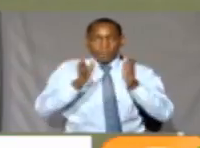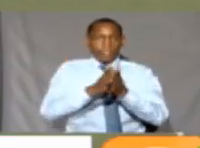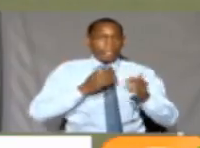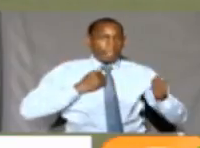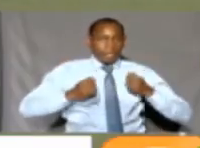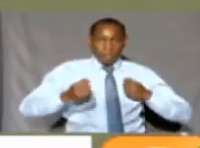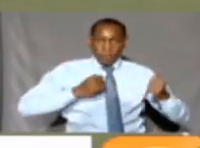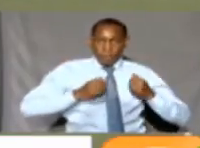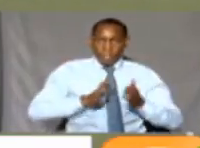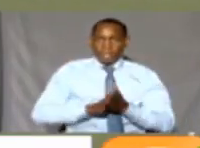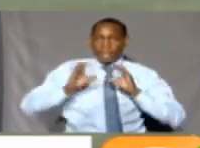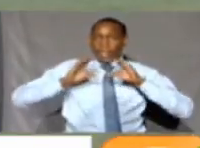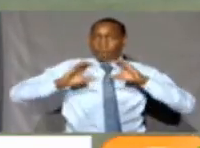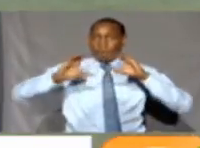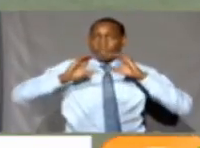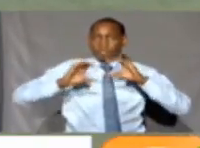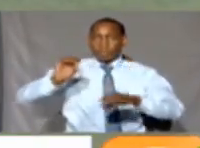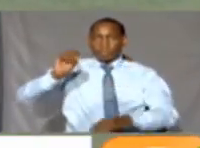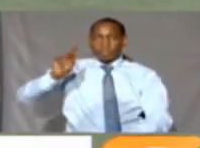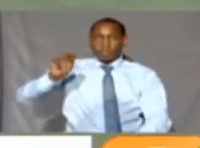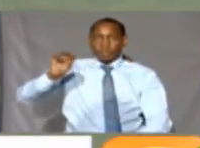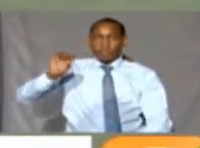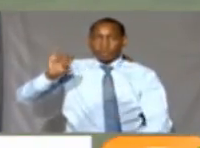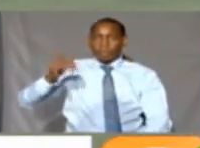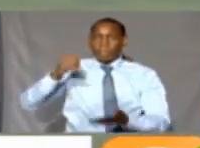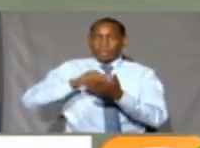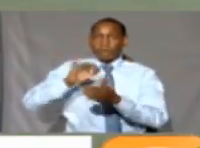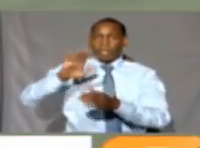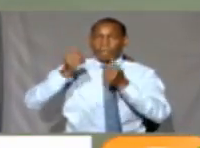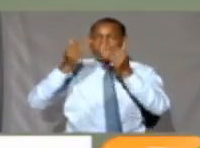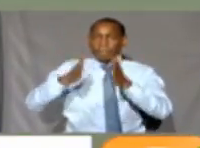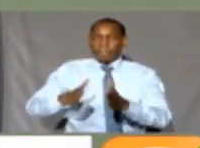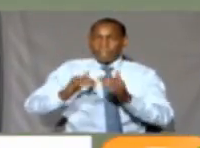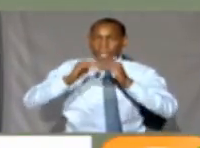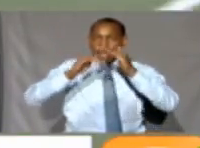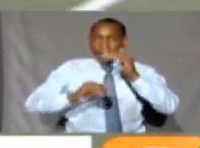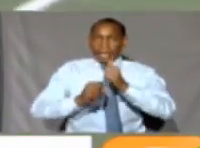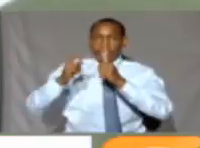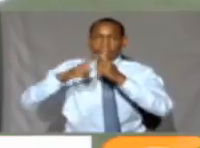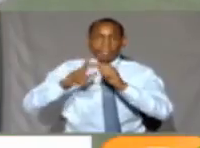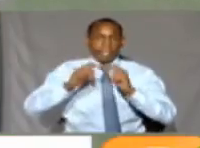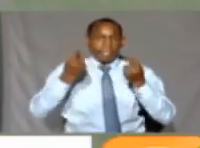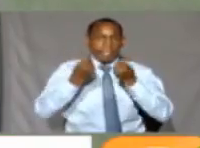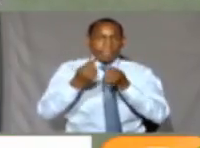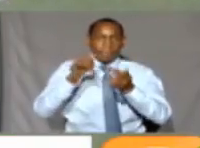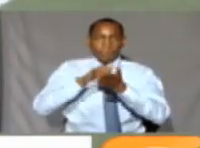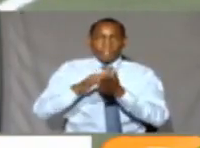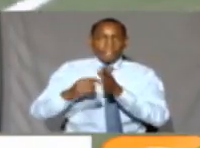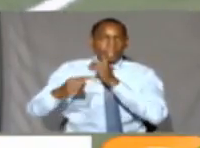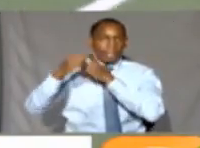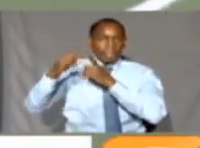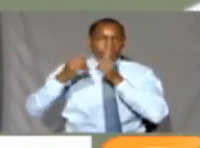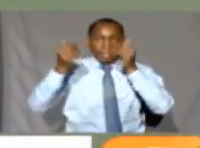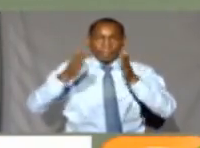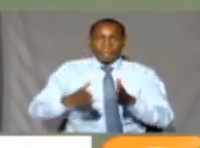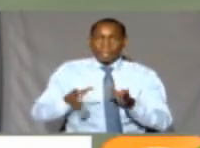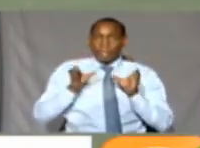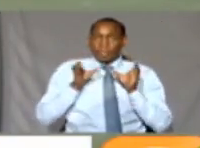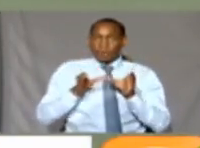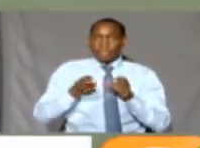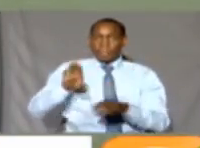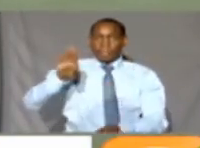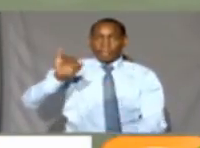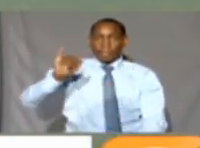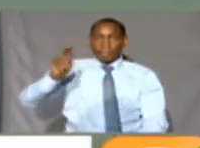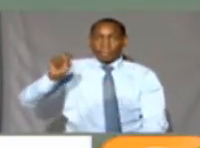Rwanda. Coach Stanley Okumbi has included 5 players from the under-17 team, with experienced players such as goalkeeper